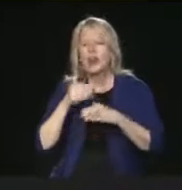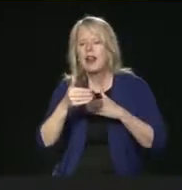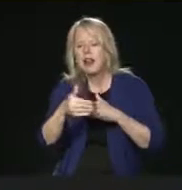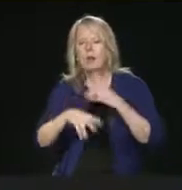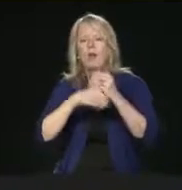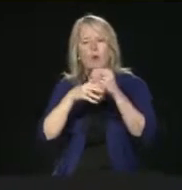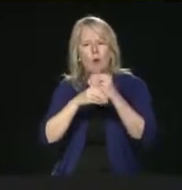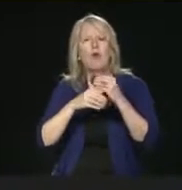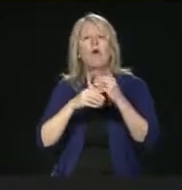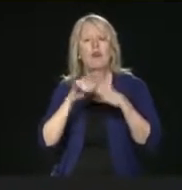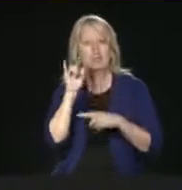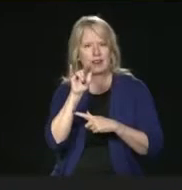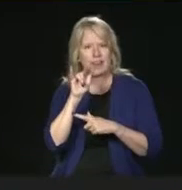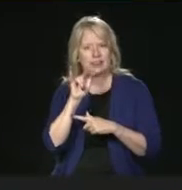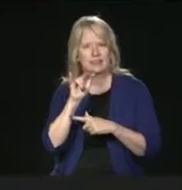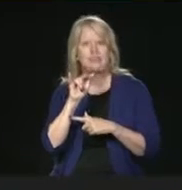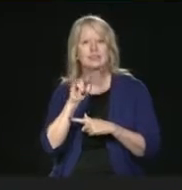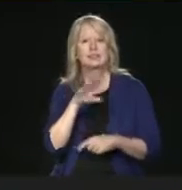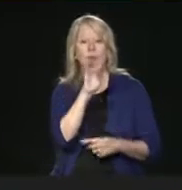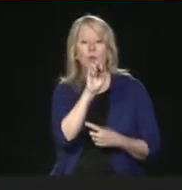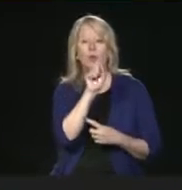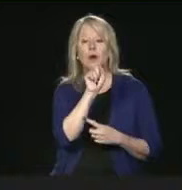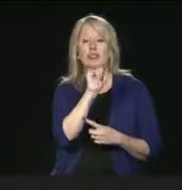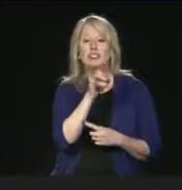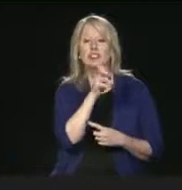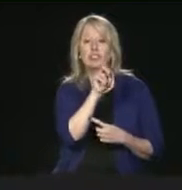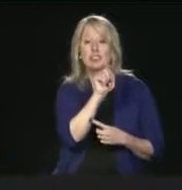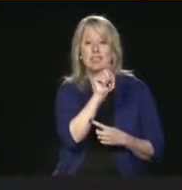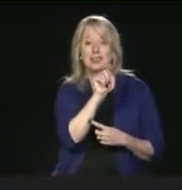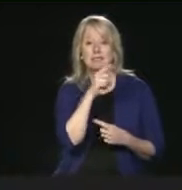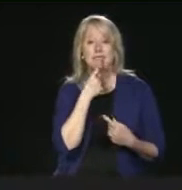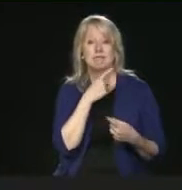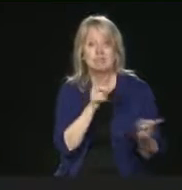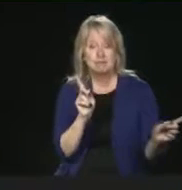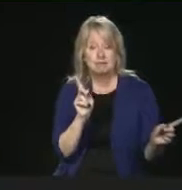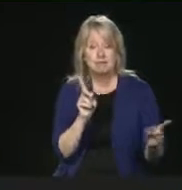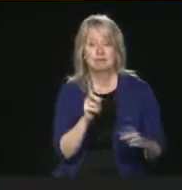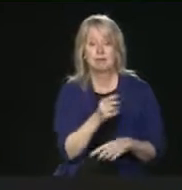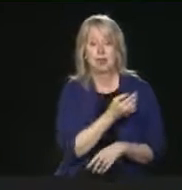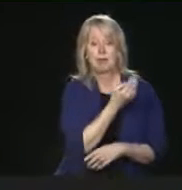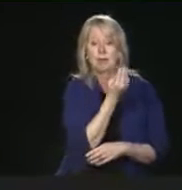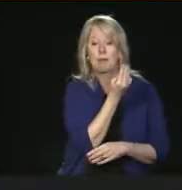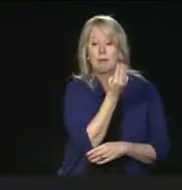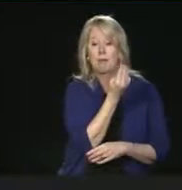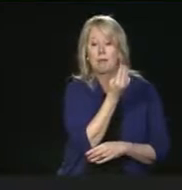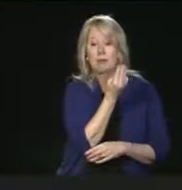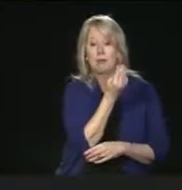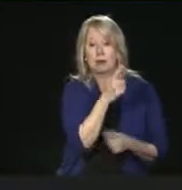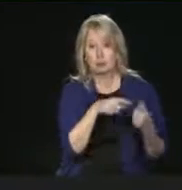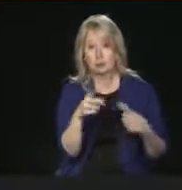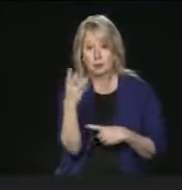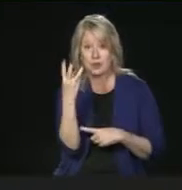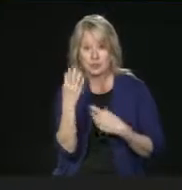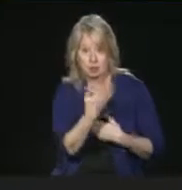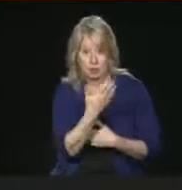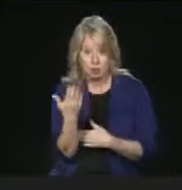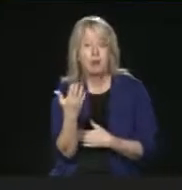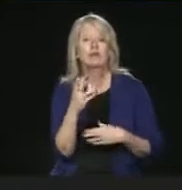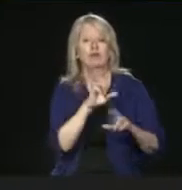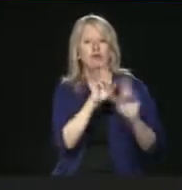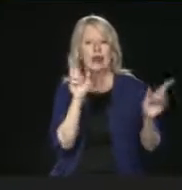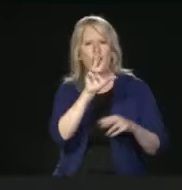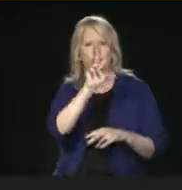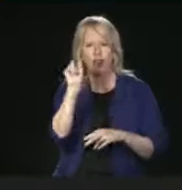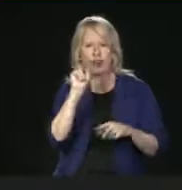For its part, WestJet has announced that from Monday to Wednesday, more than 30 flights are planned to help